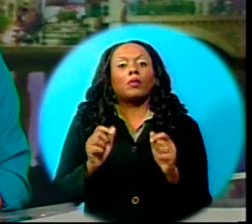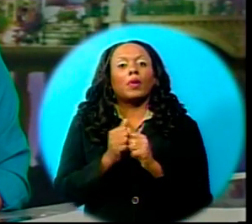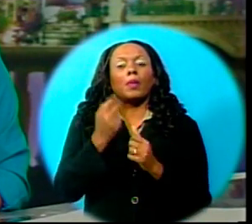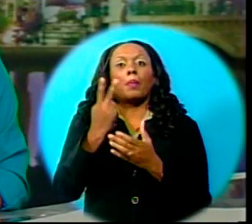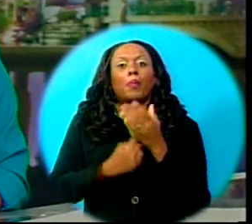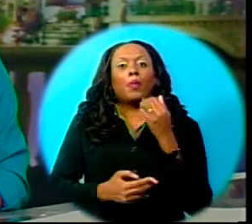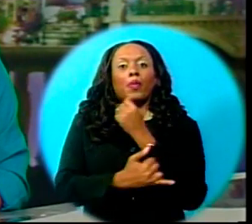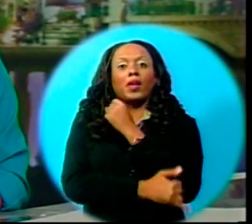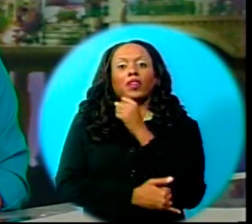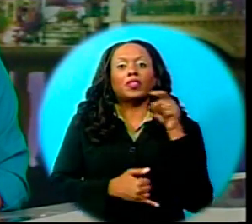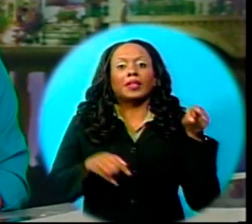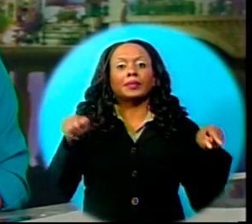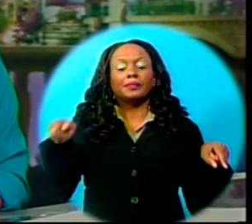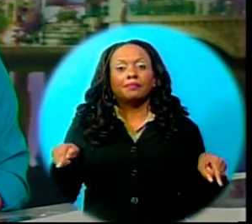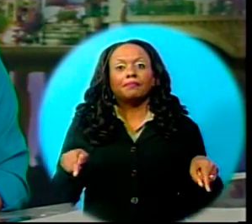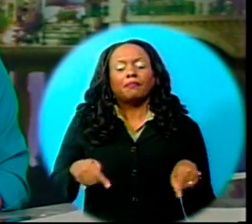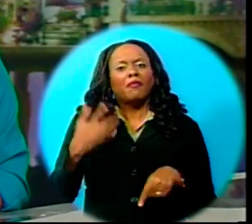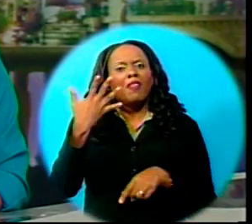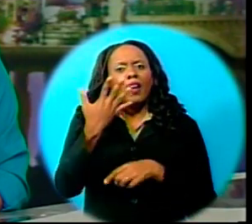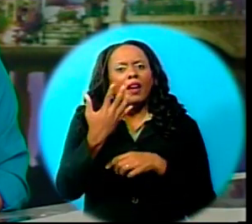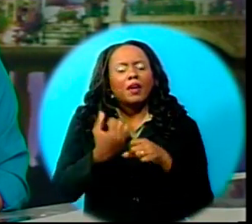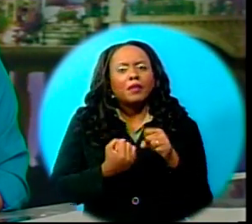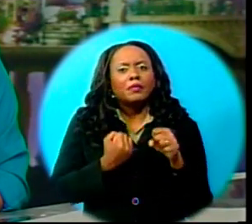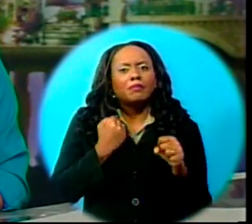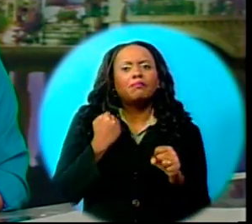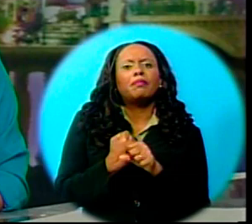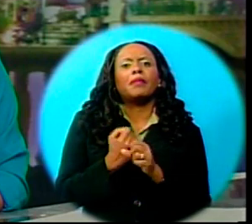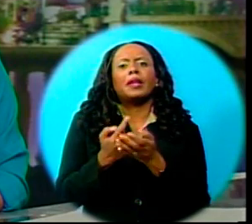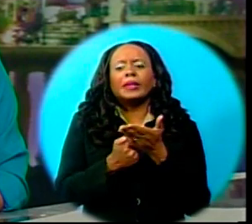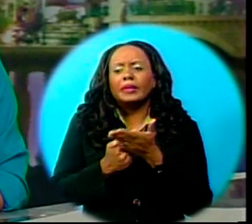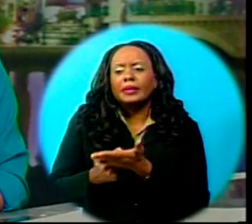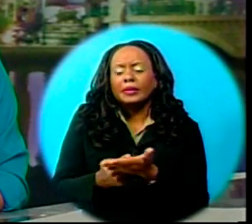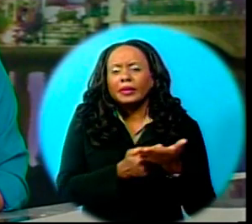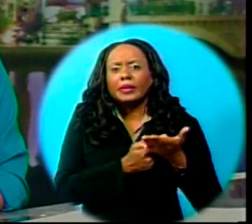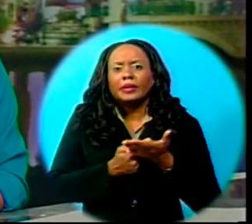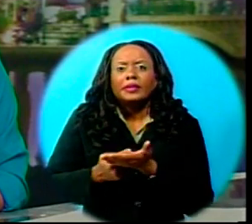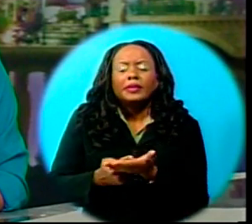It comes after 5 years of negotiations, and as